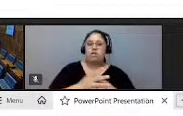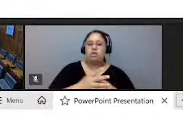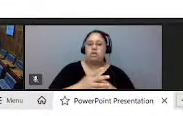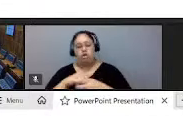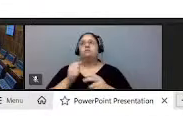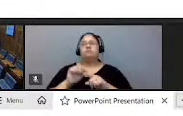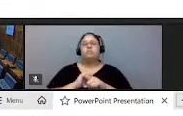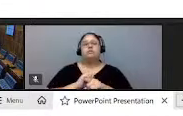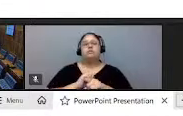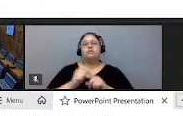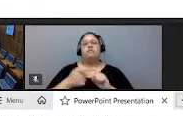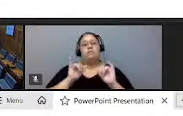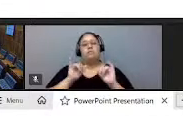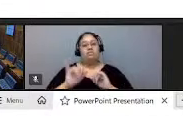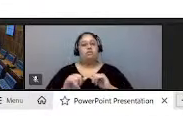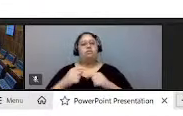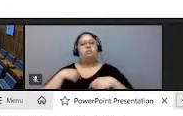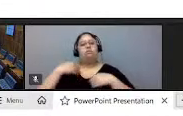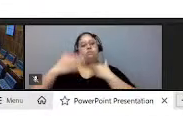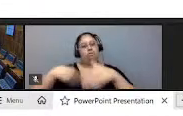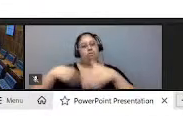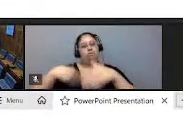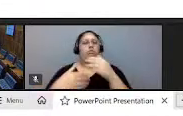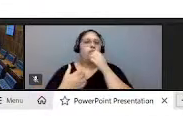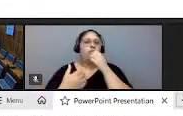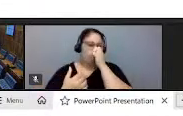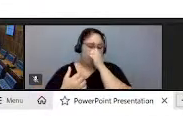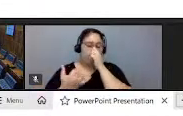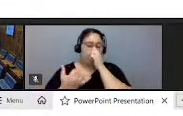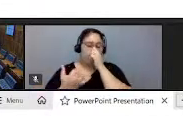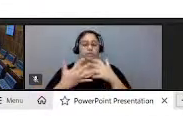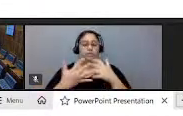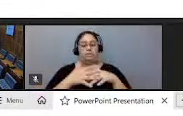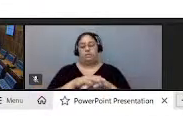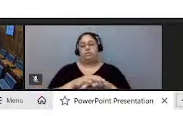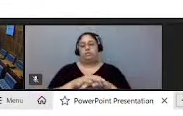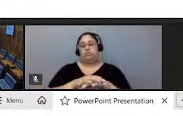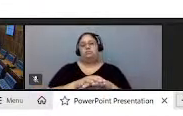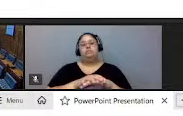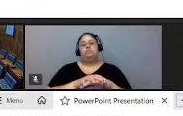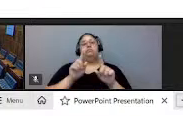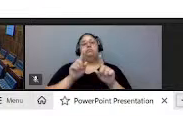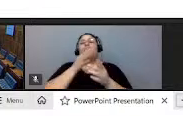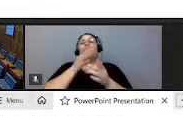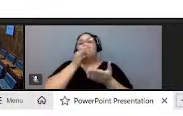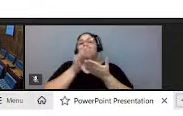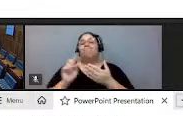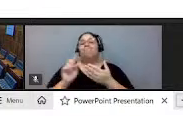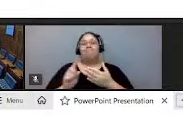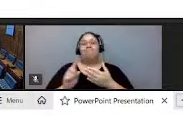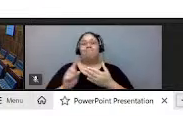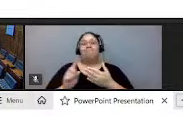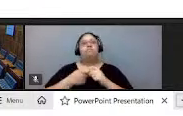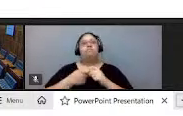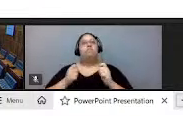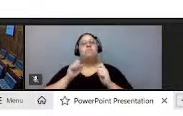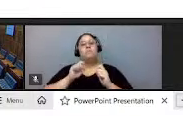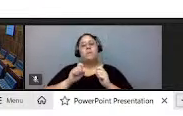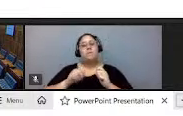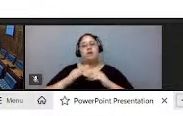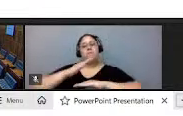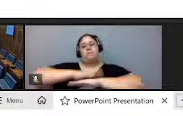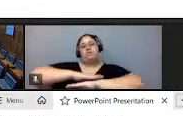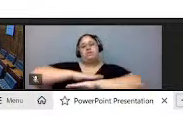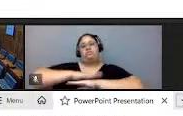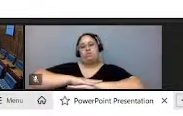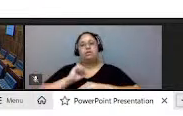came from that and we're now rolling out the implementation and the recommendations from that particular